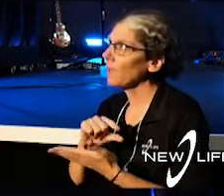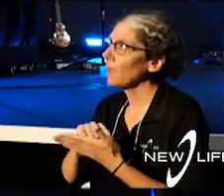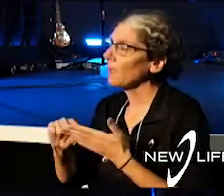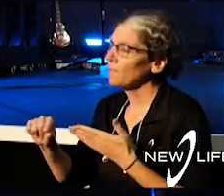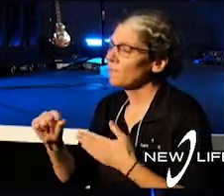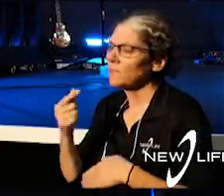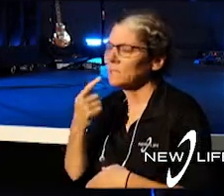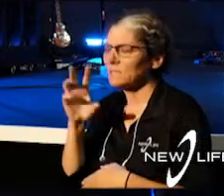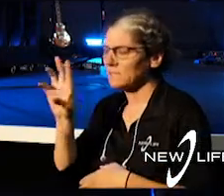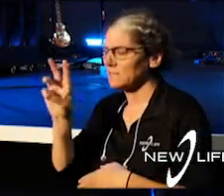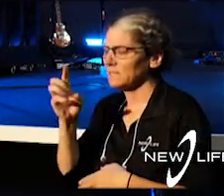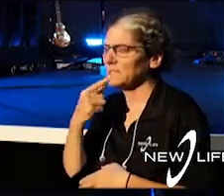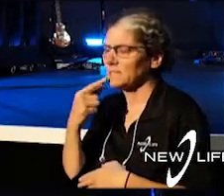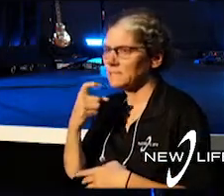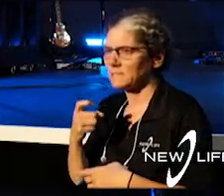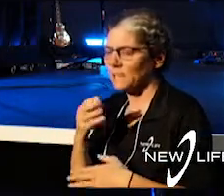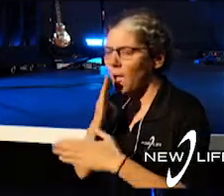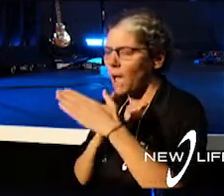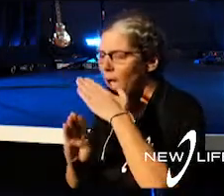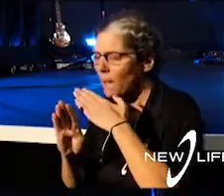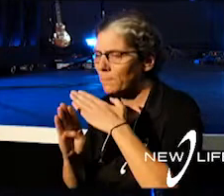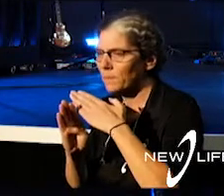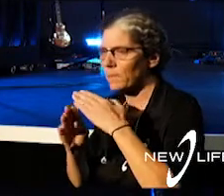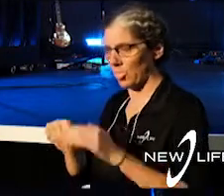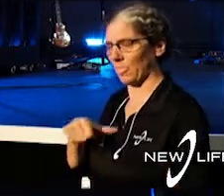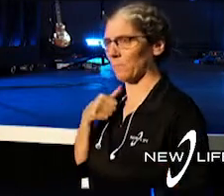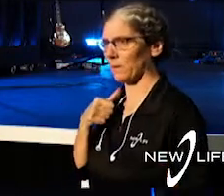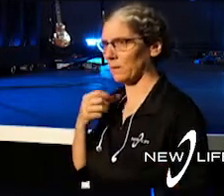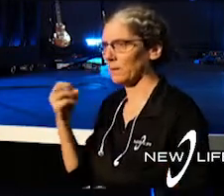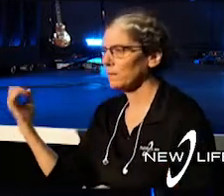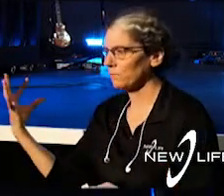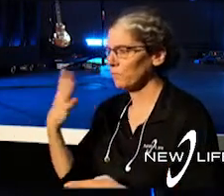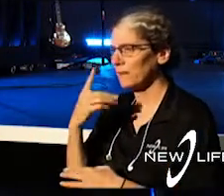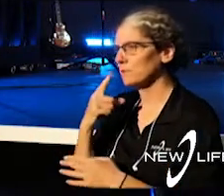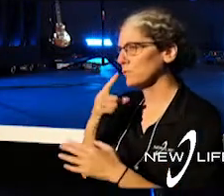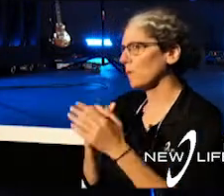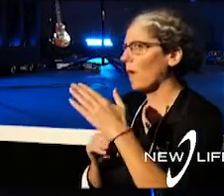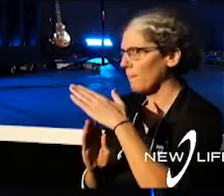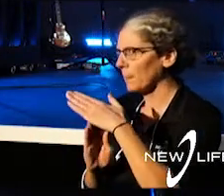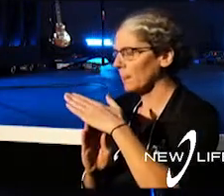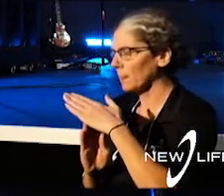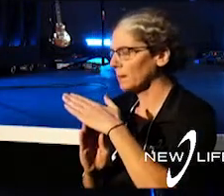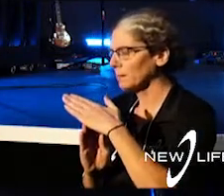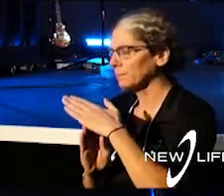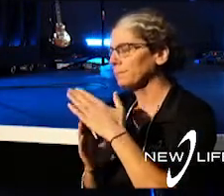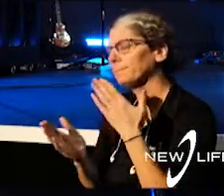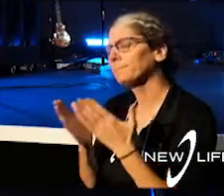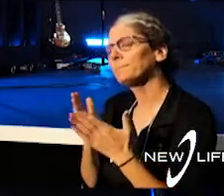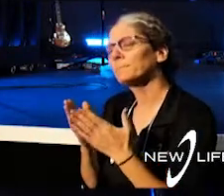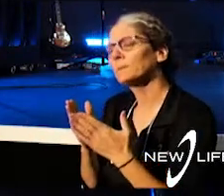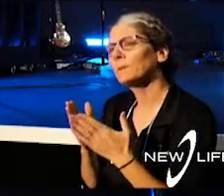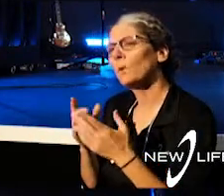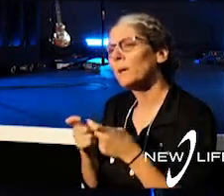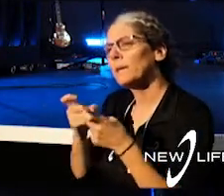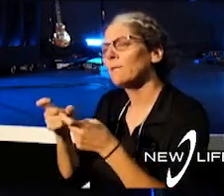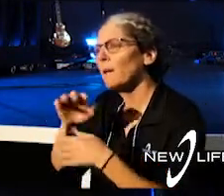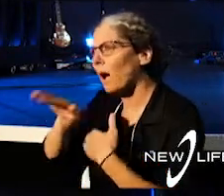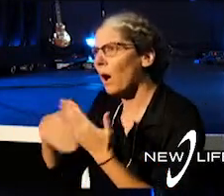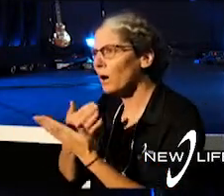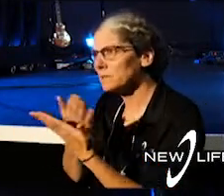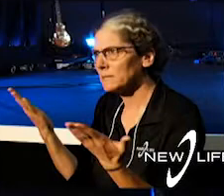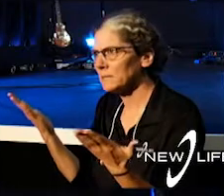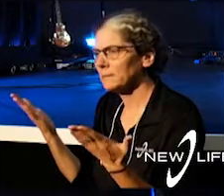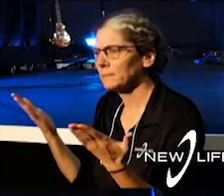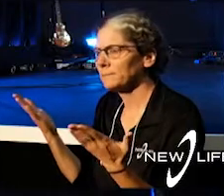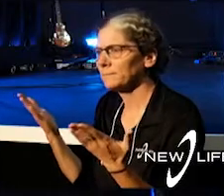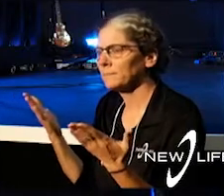opposes the proud, but gives grace to the humble." Humility looks like when we bring it all to Him. "God, I feel like